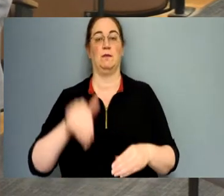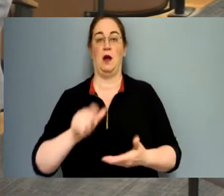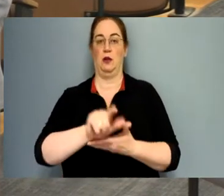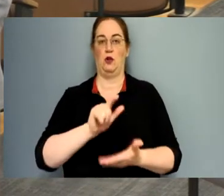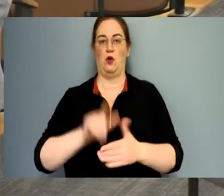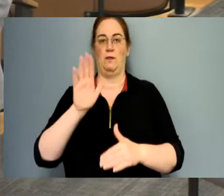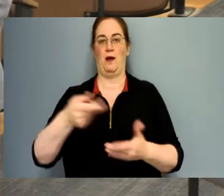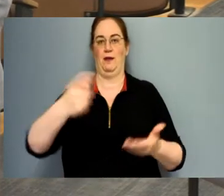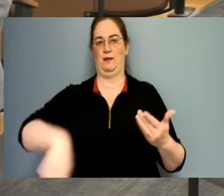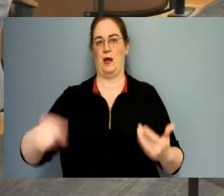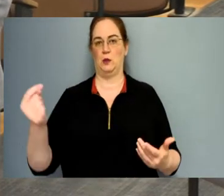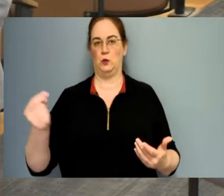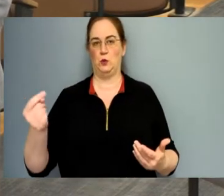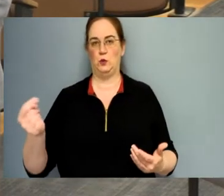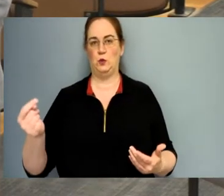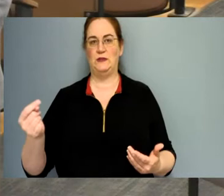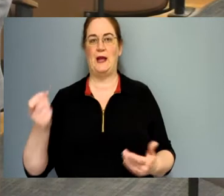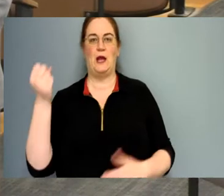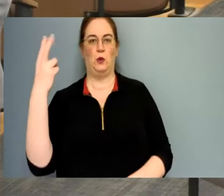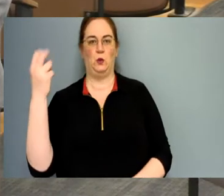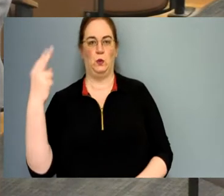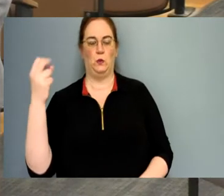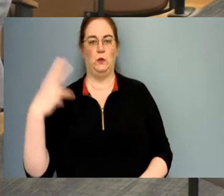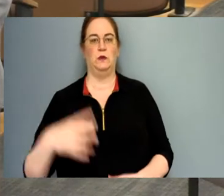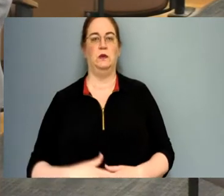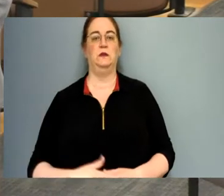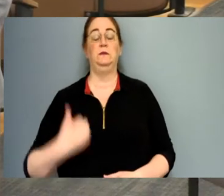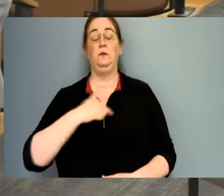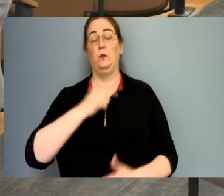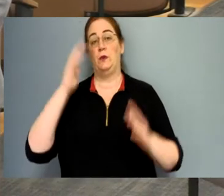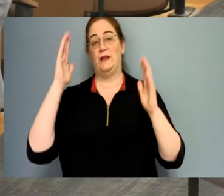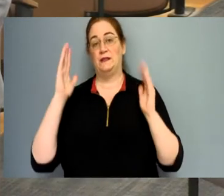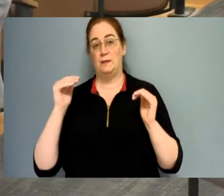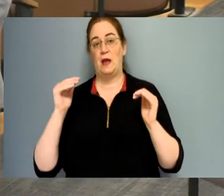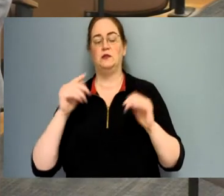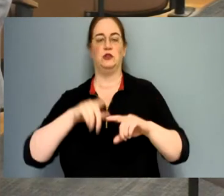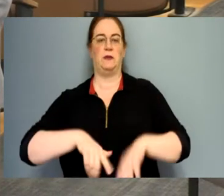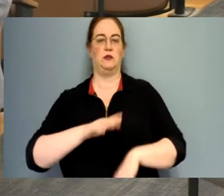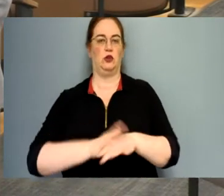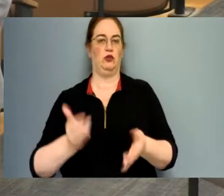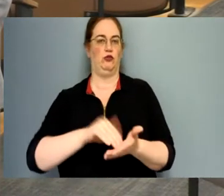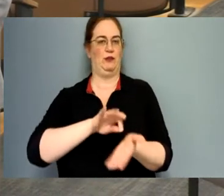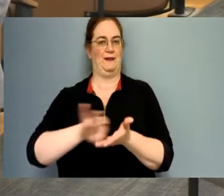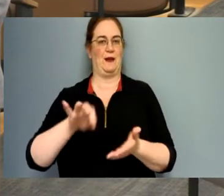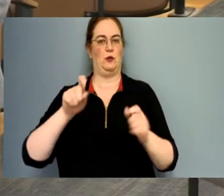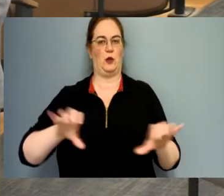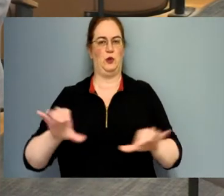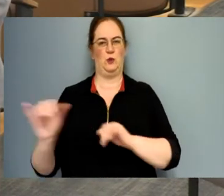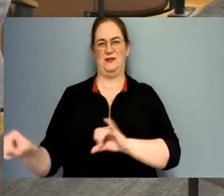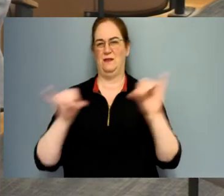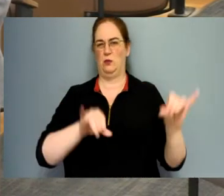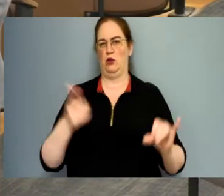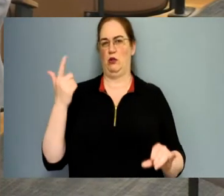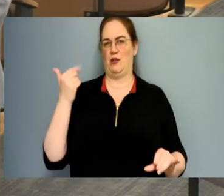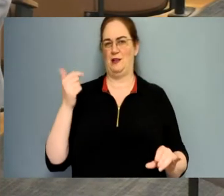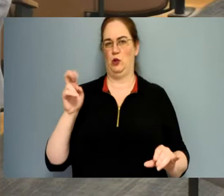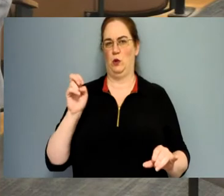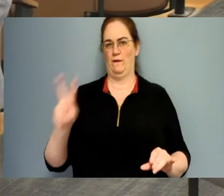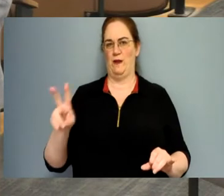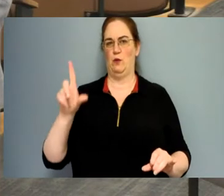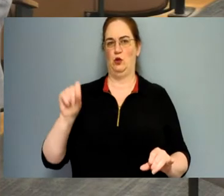by next Tuesday at noon. We expect, just based on the recount that we had to do similarly last year in November